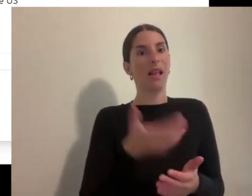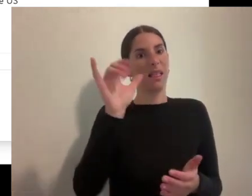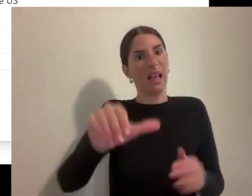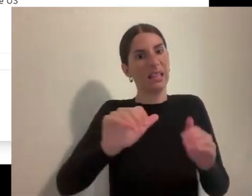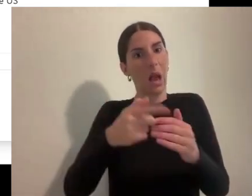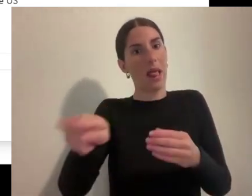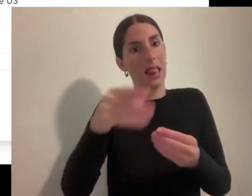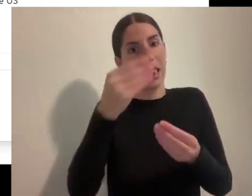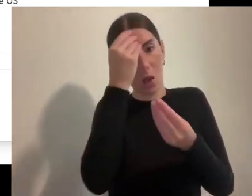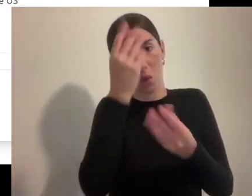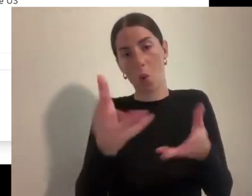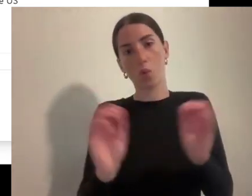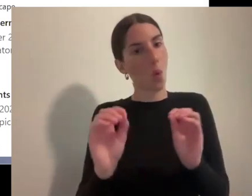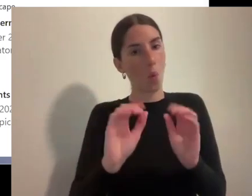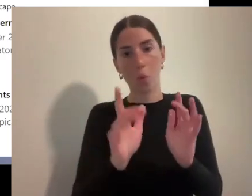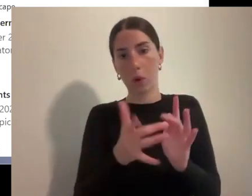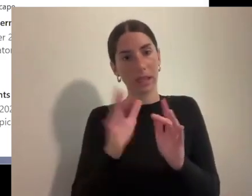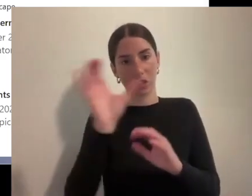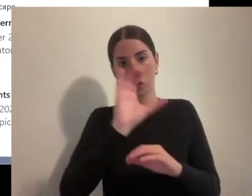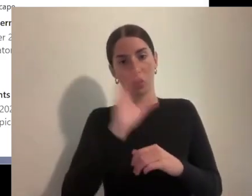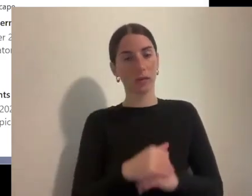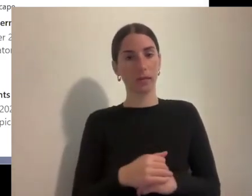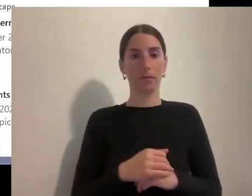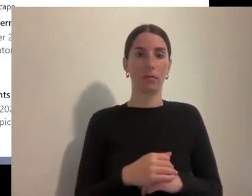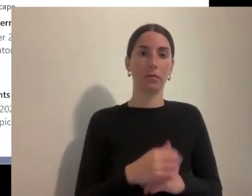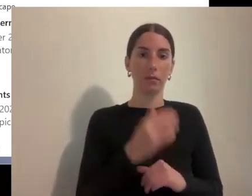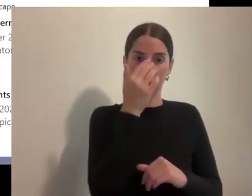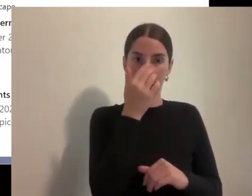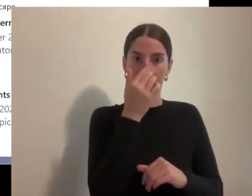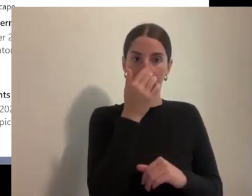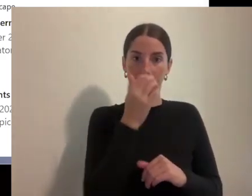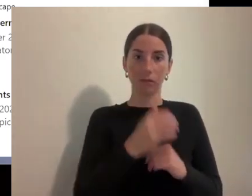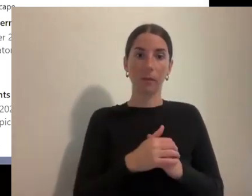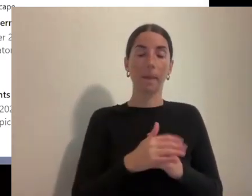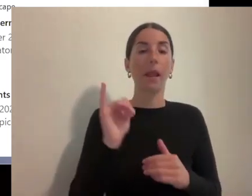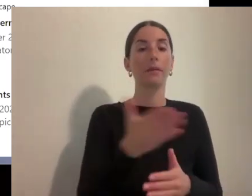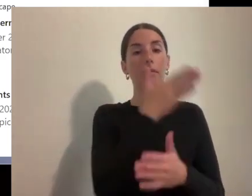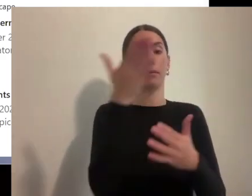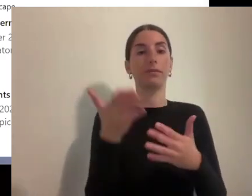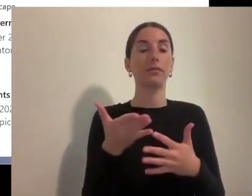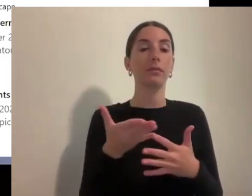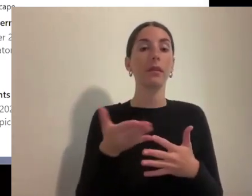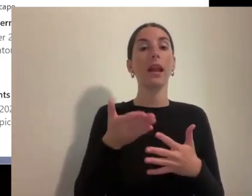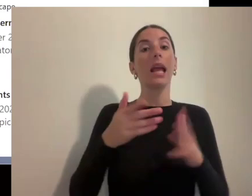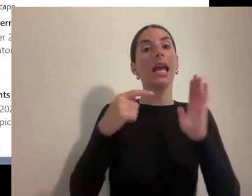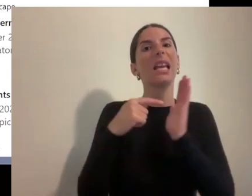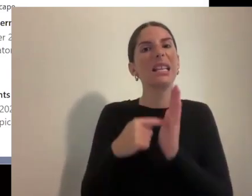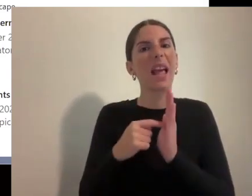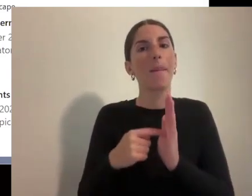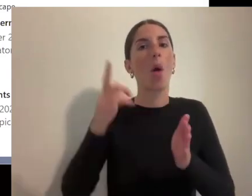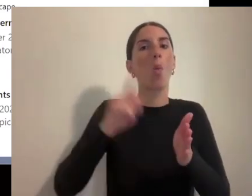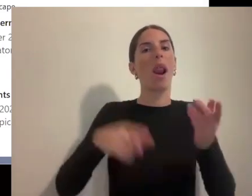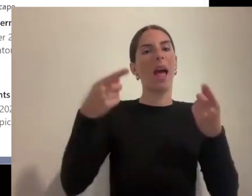search. Now, on my next slide, I have an example of what happens when I